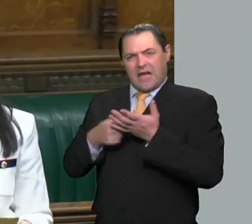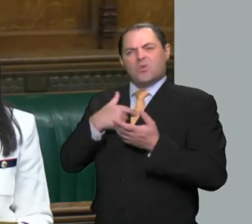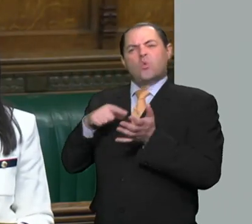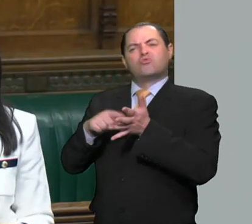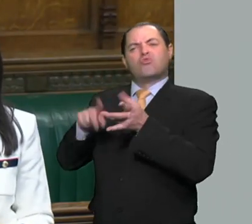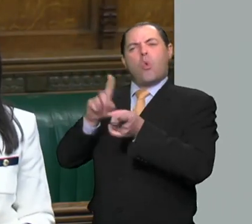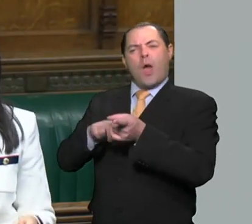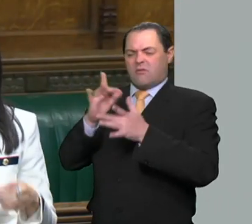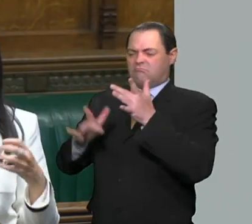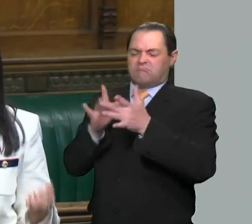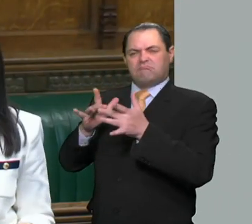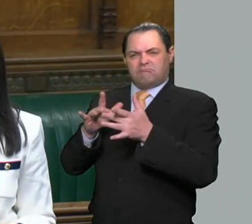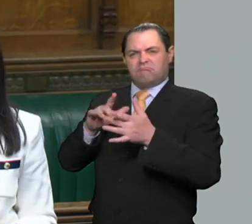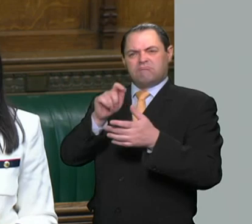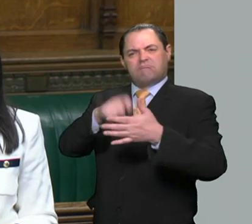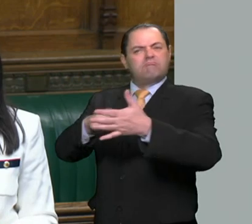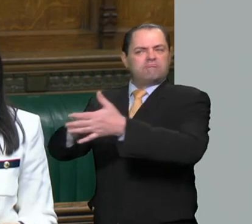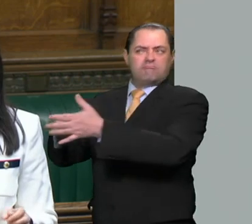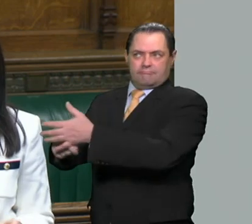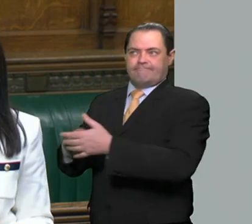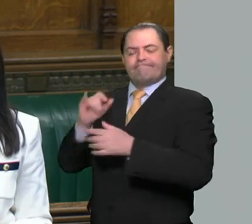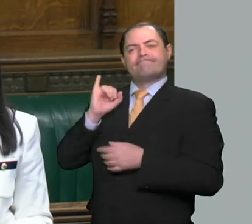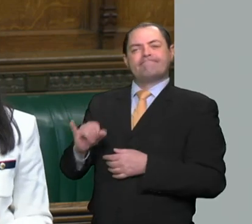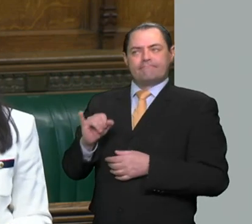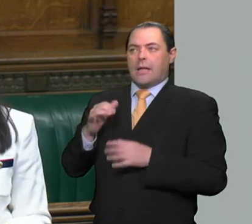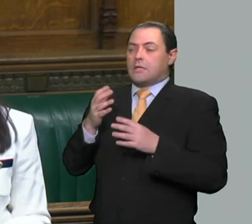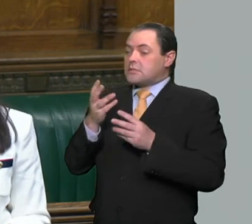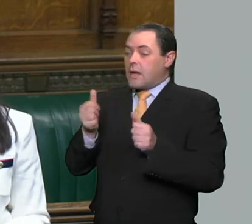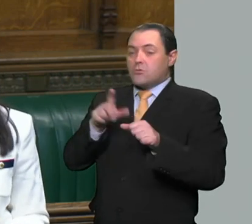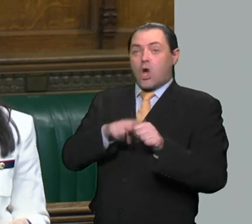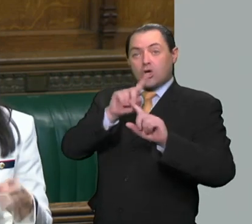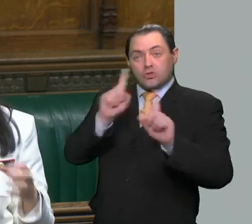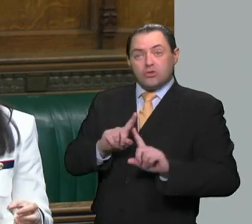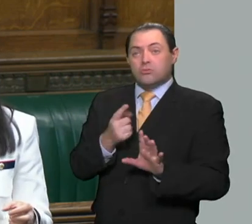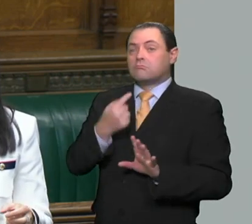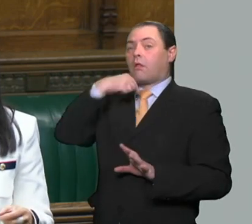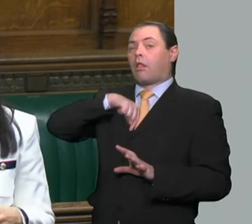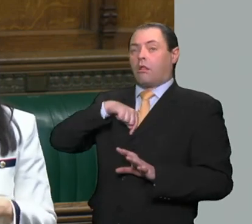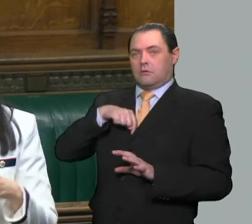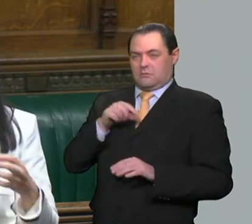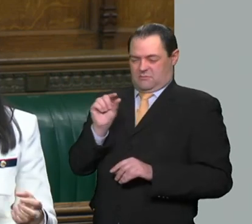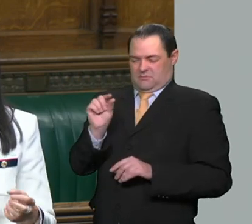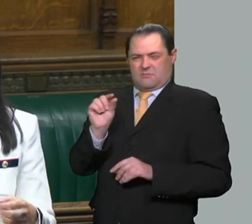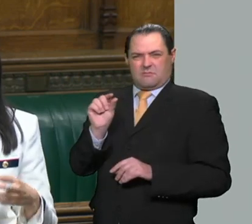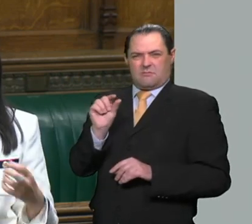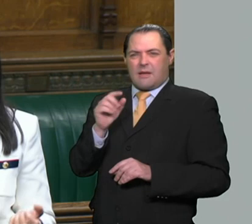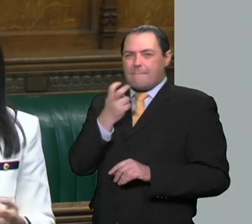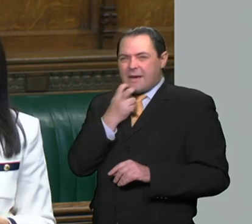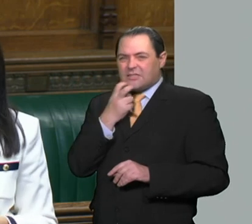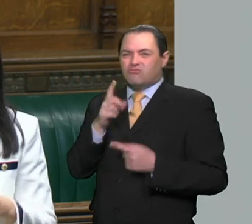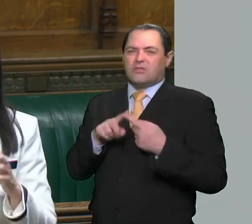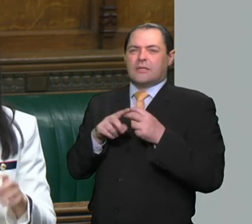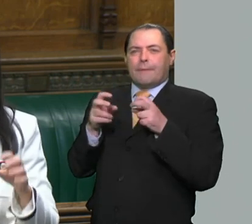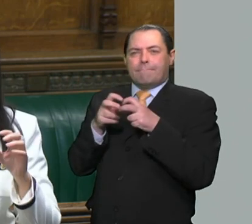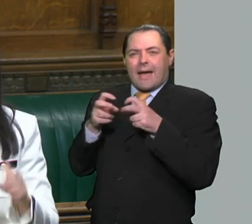toys online. There have unfortunately been incidents of young children swallowing small parts like batteries and